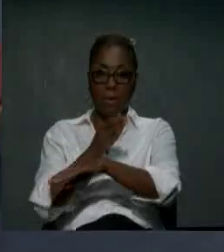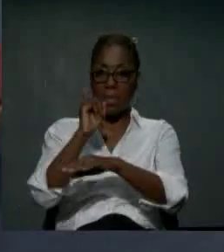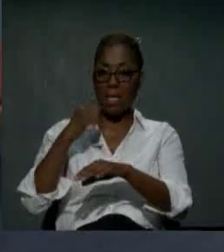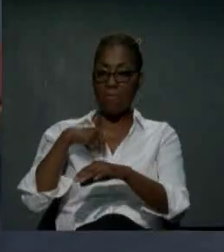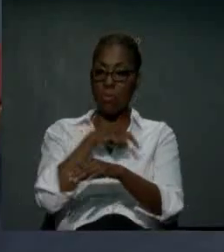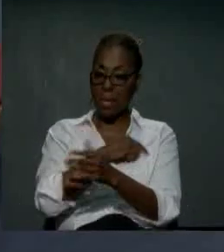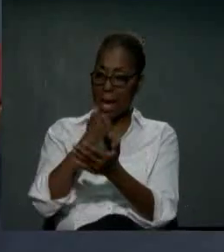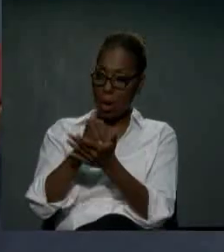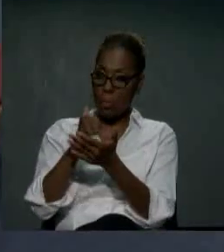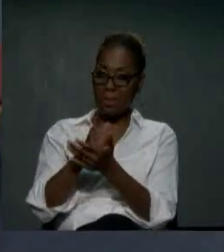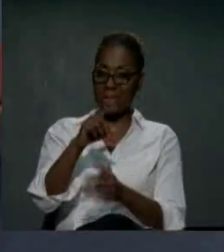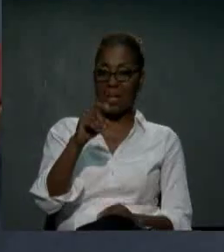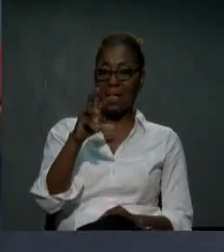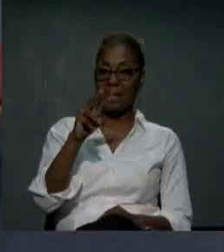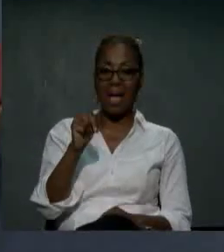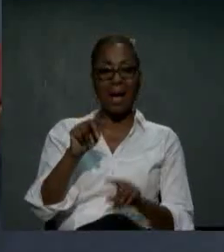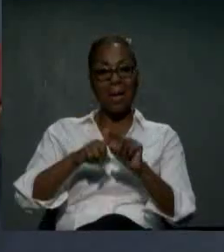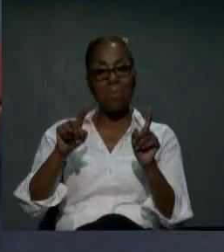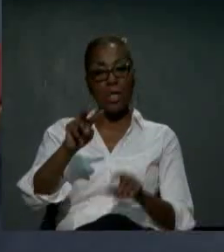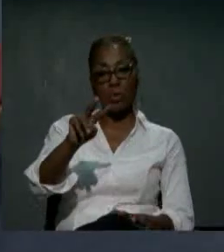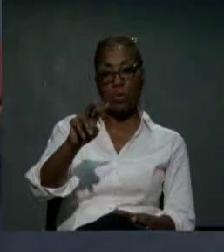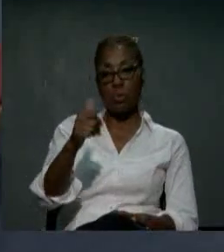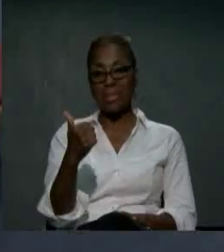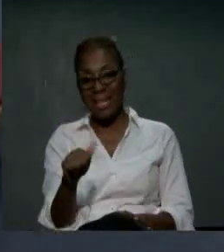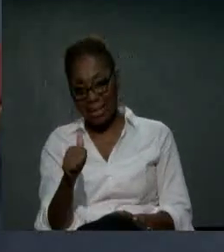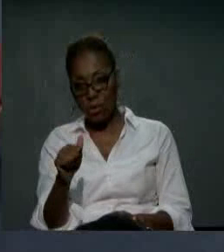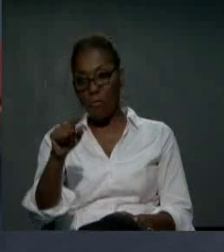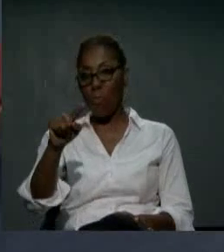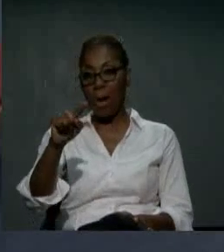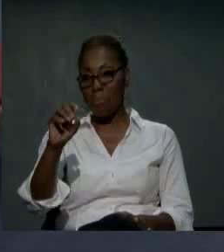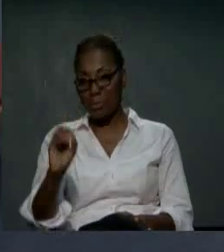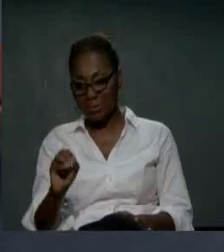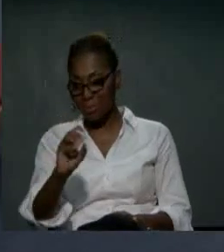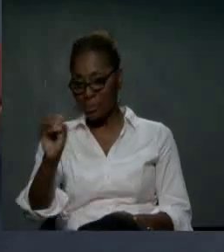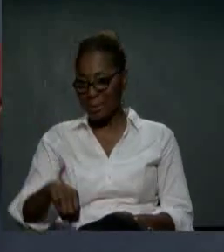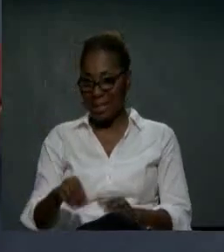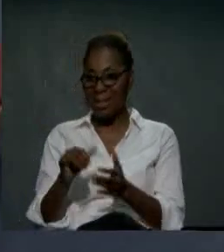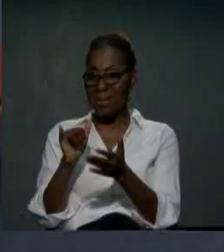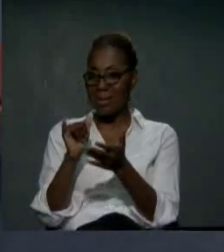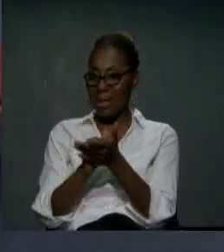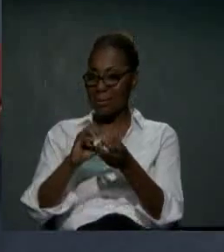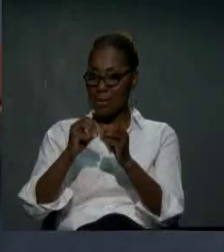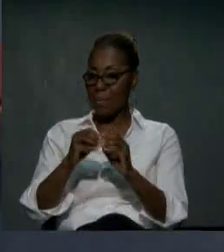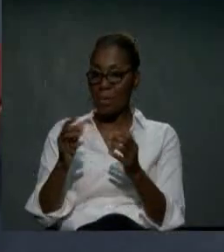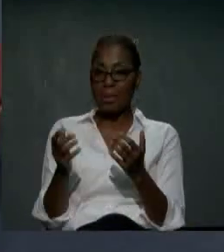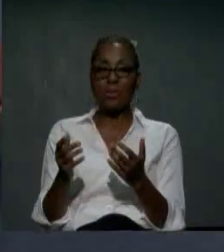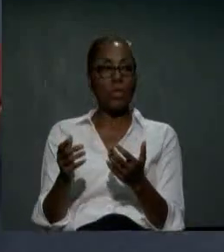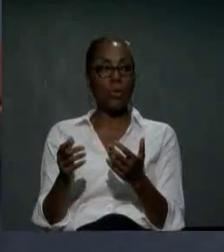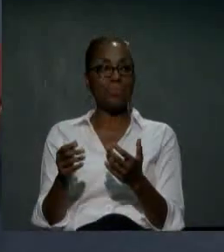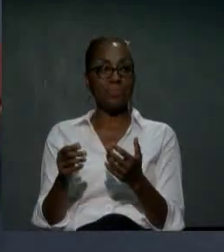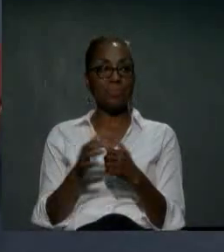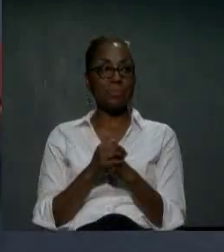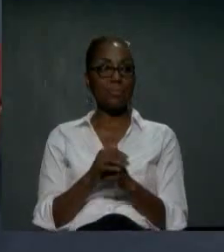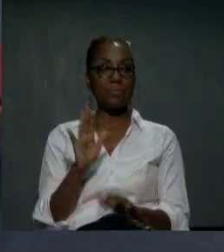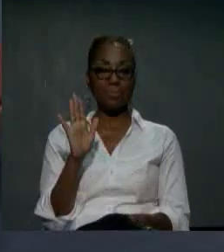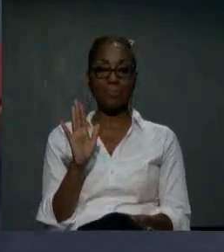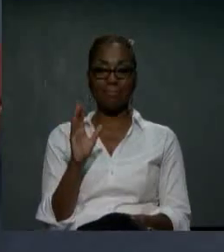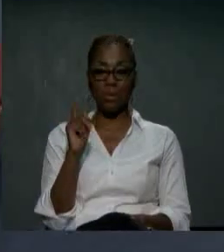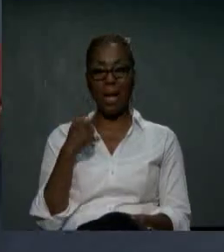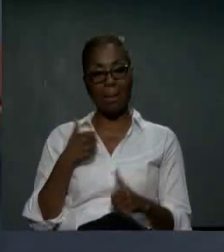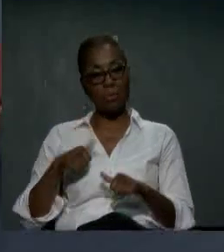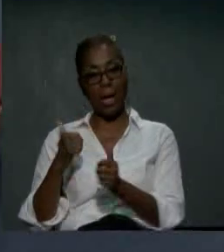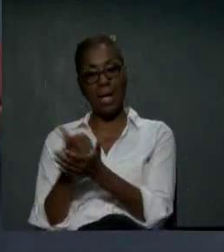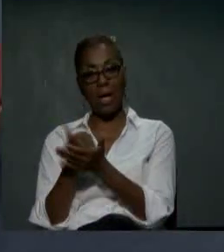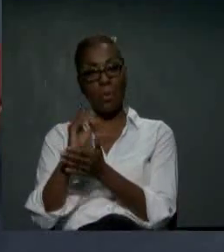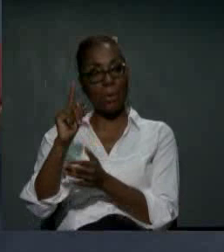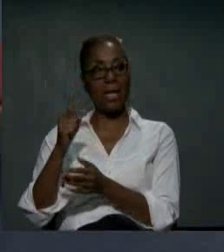downstream flooding. Well, only 0.2% or whatever your numbers were. I mean, that's only, yeah, so really. Okay, that's all right. I'm just trying to help